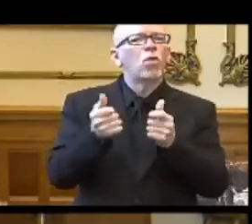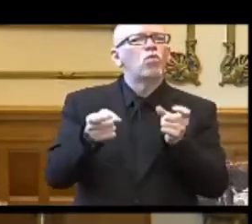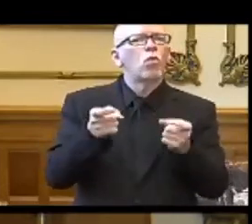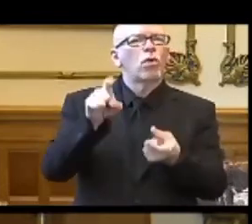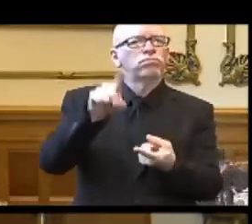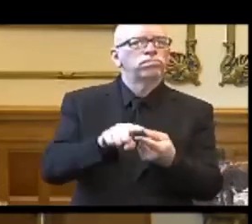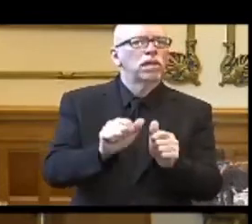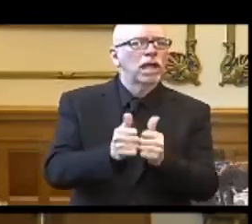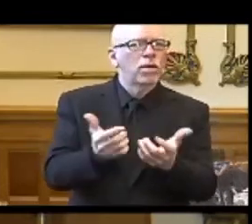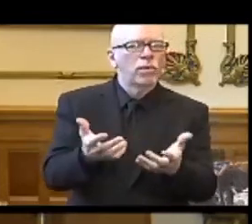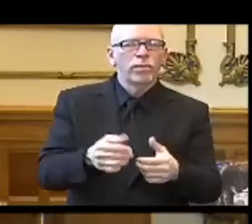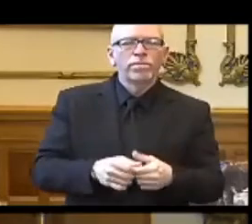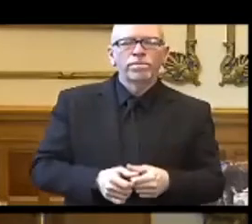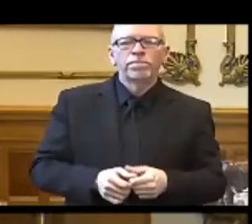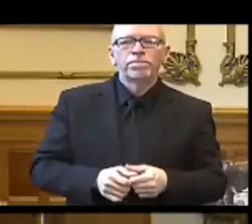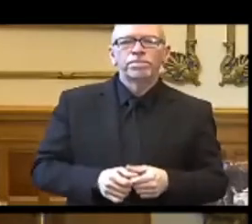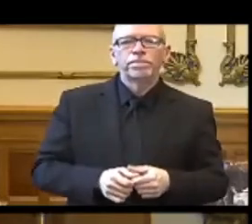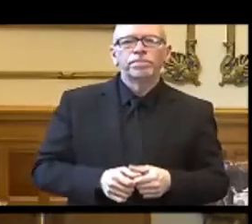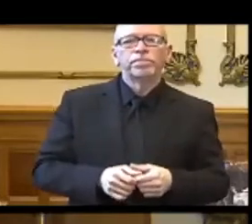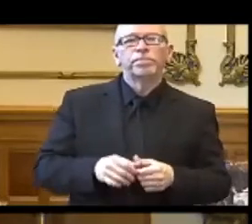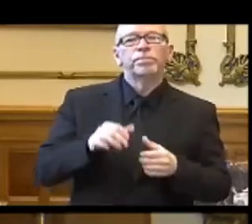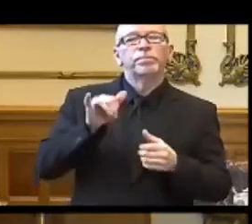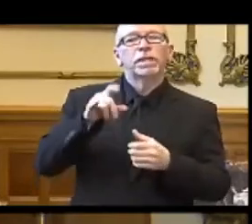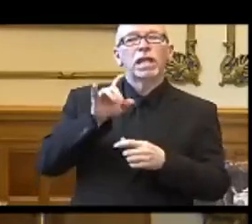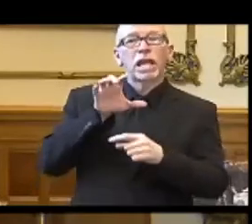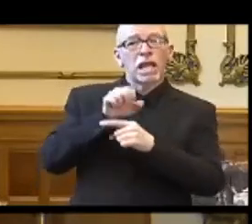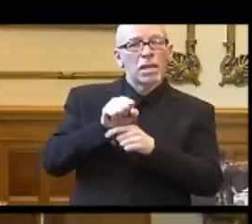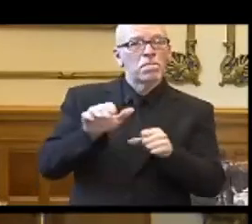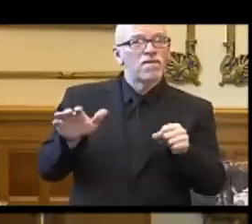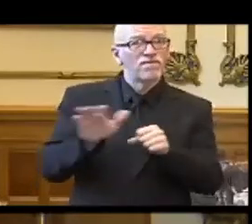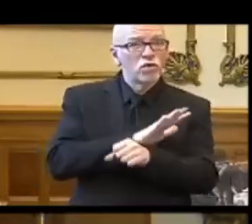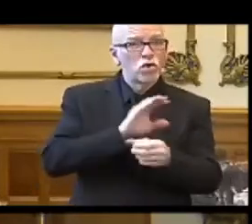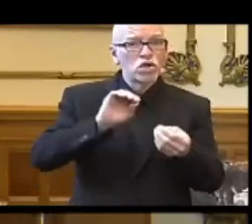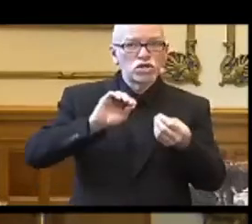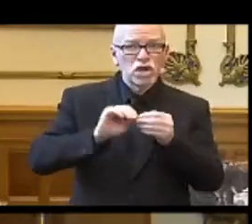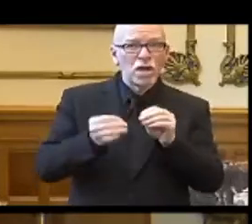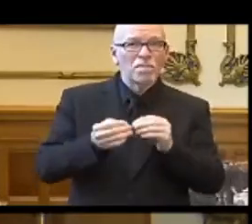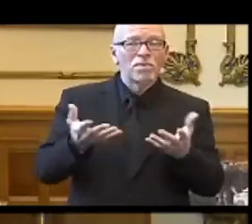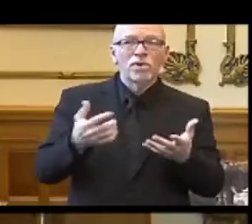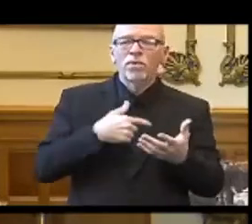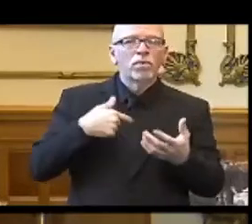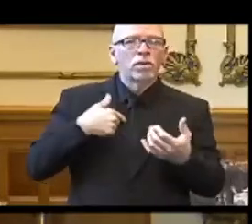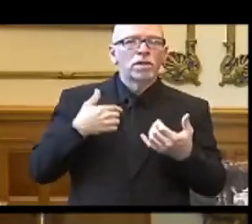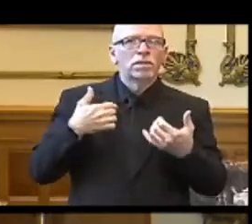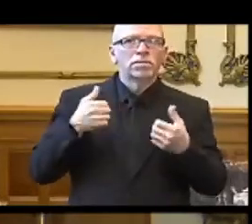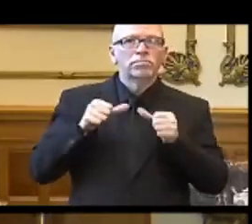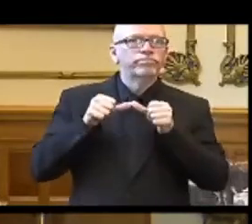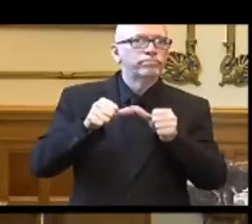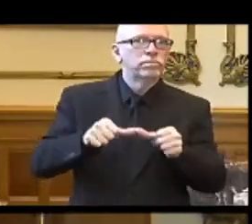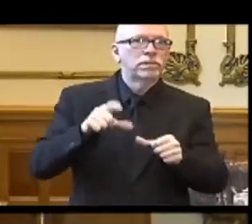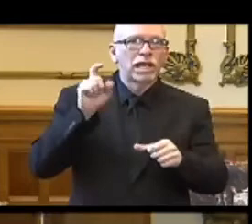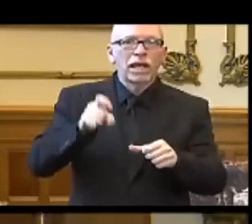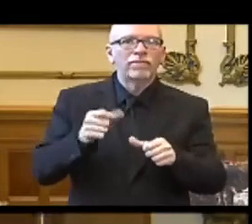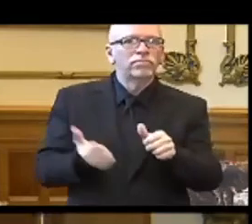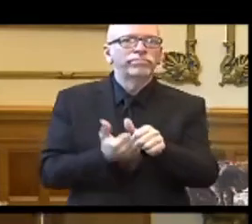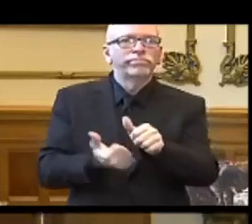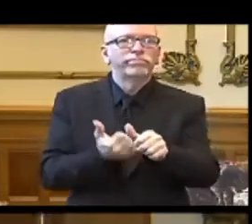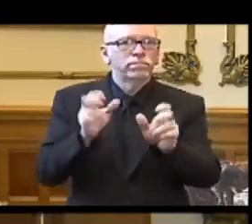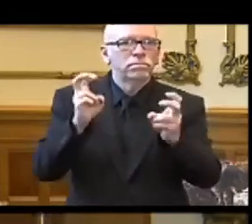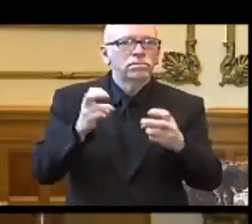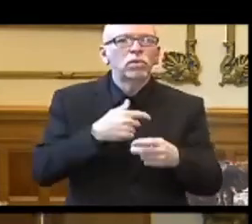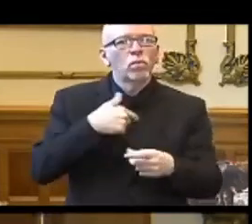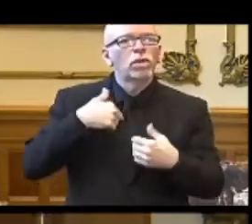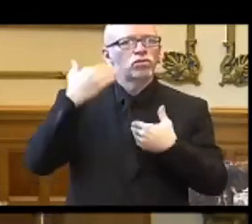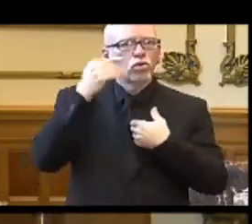well. The capturing the full number is something that we continue to refine as we go. We definitely know